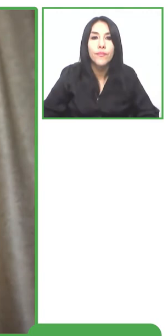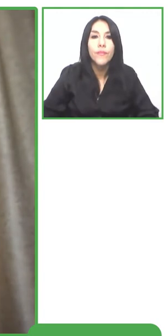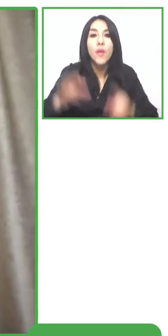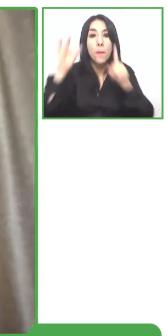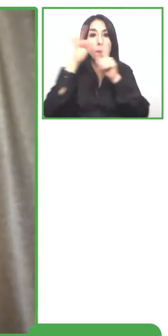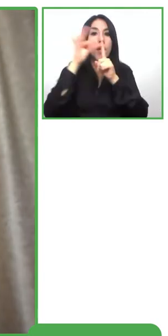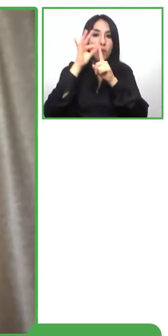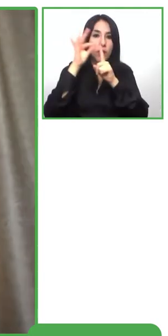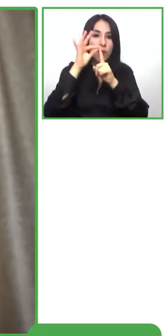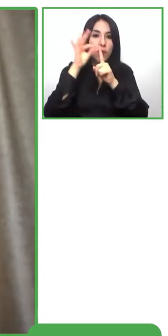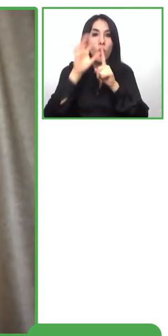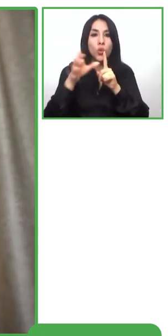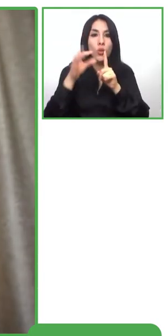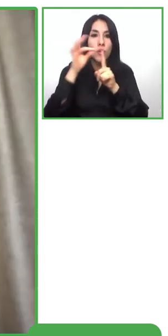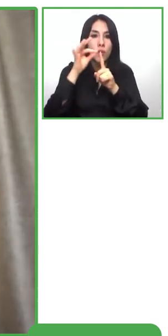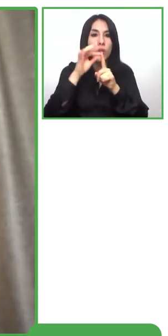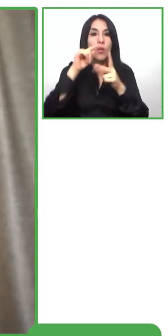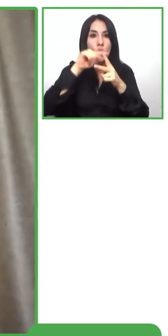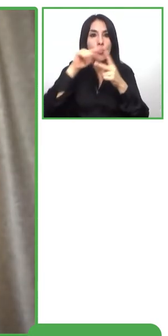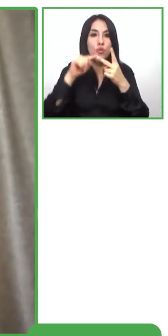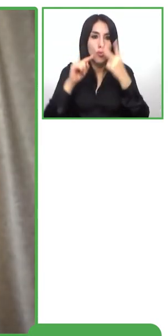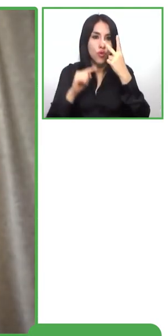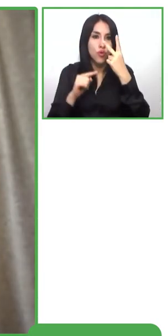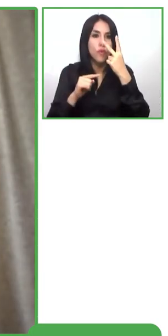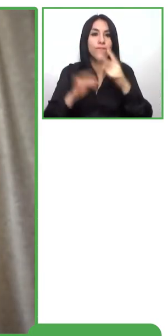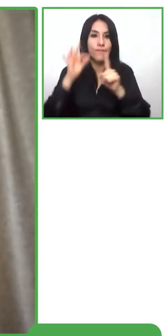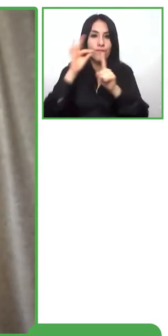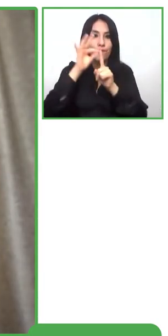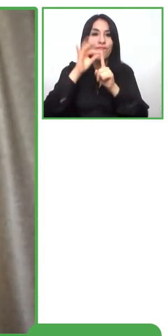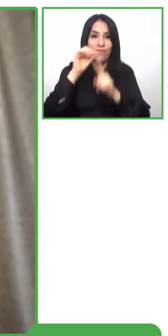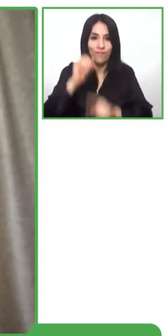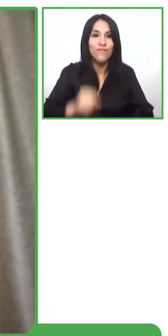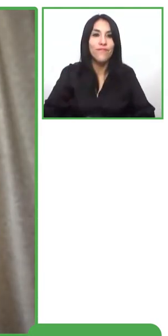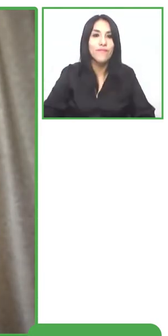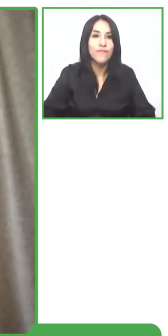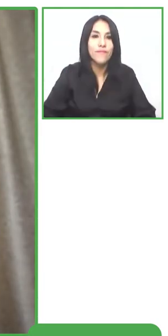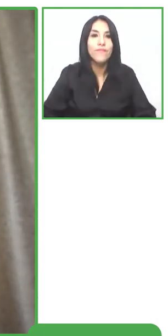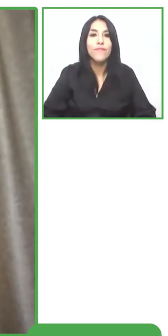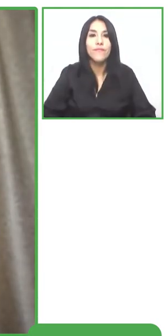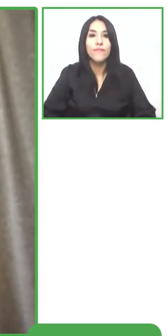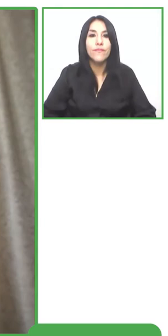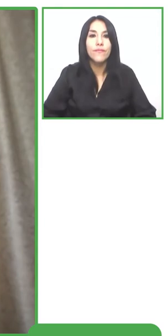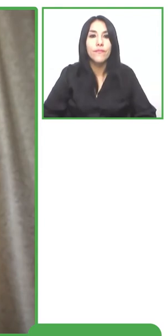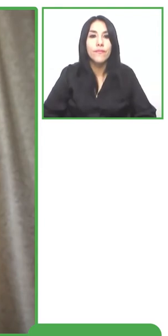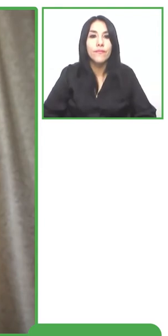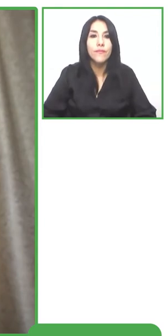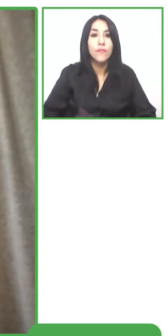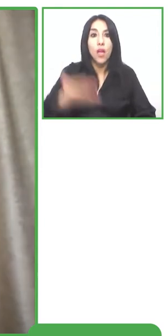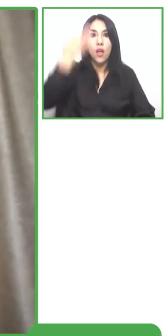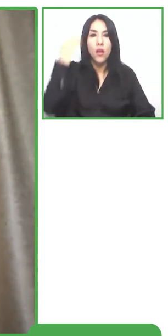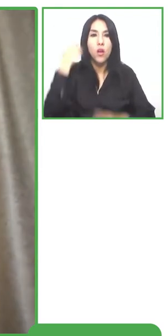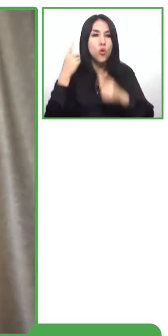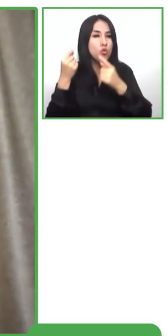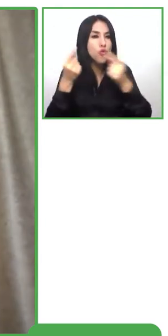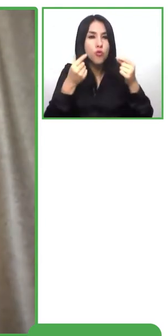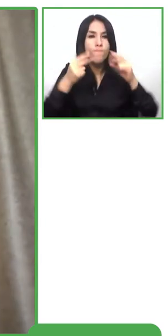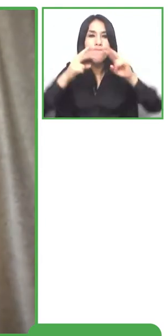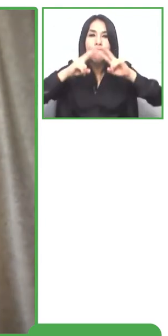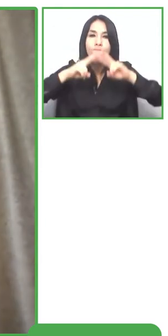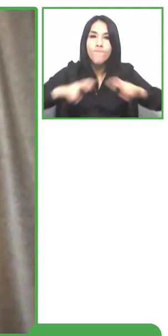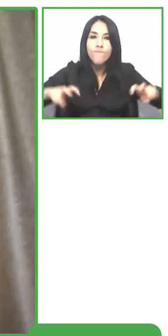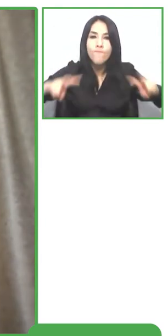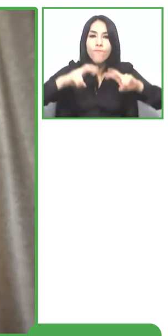Dr. Abdul Bazir founded AABRAR to cure the wounds of over a million people with disabilities